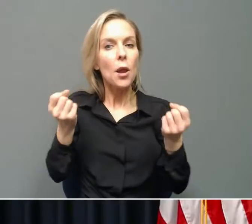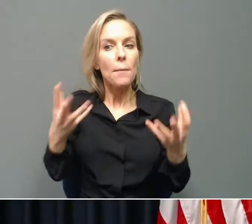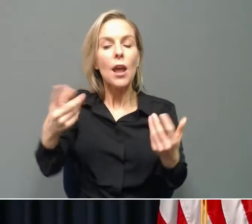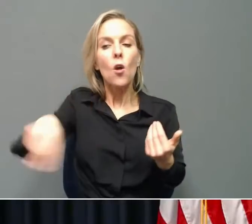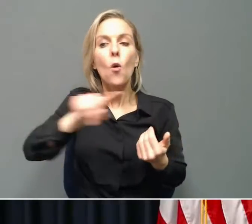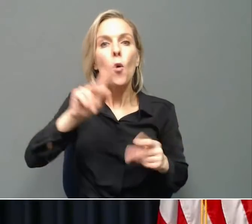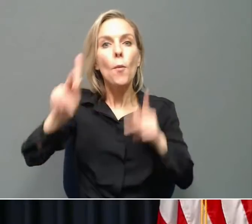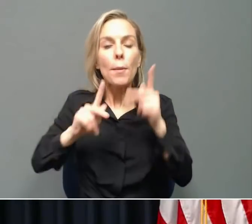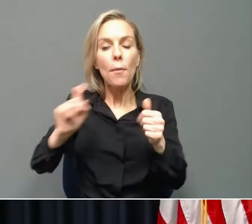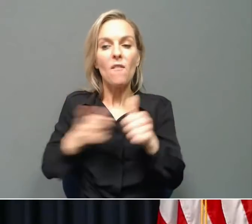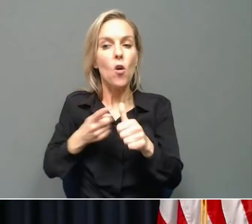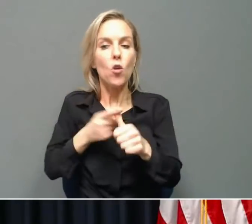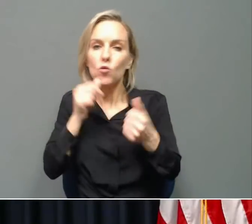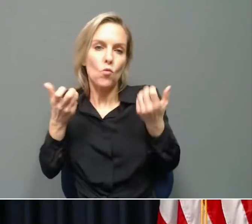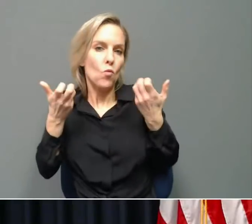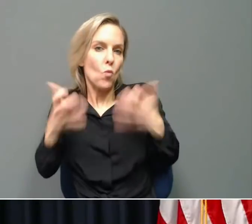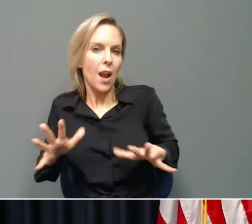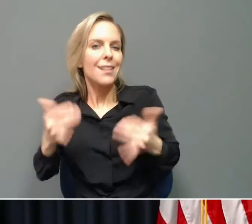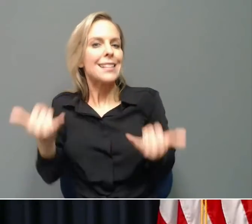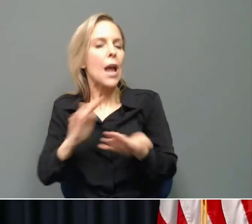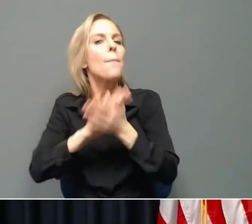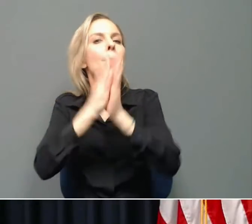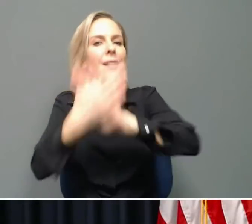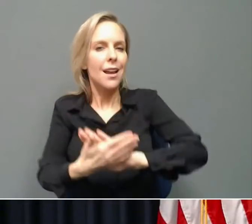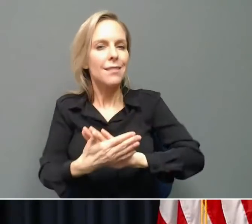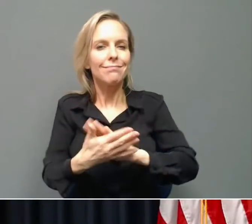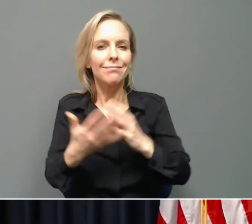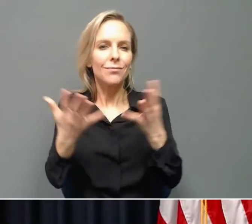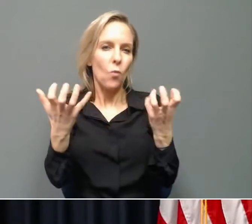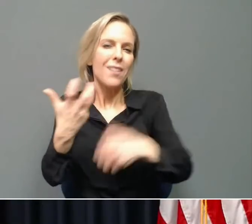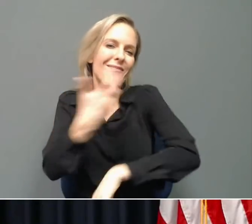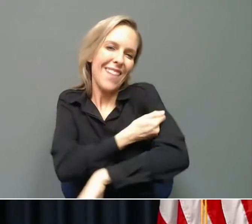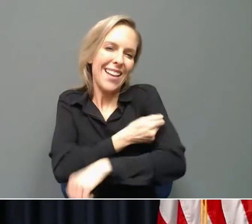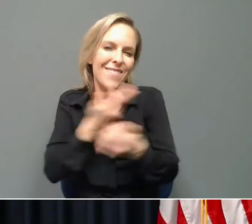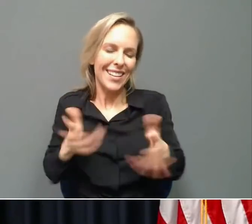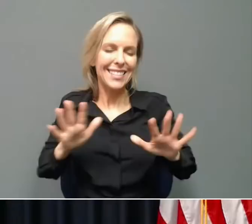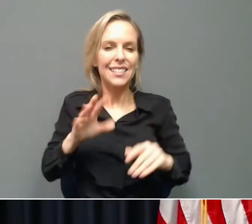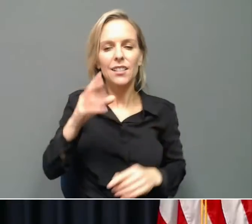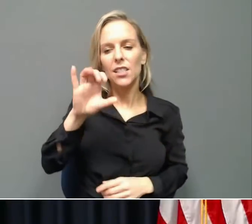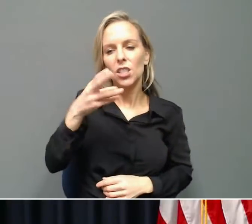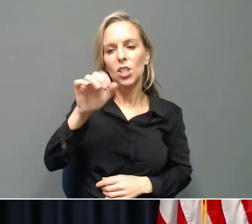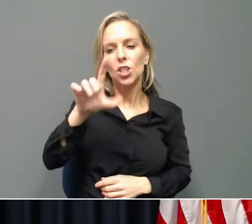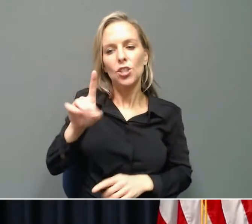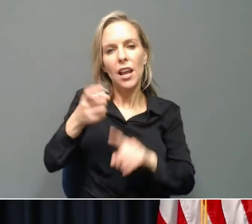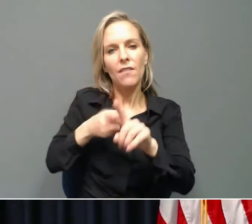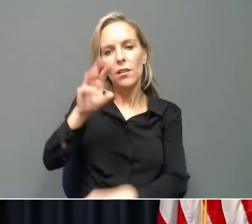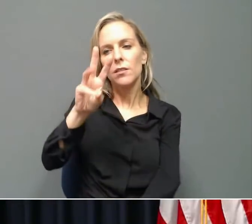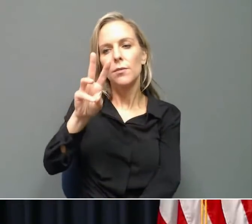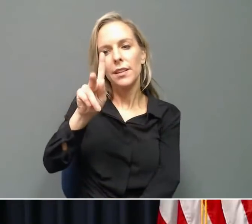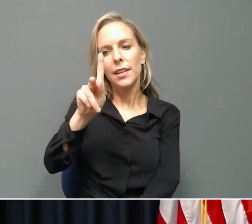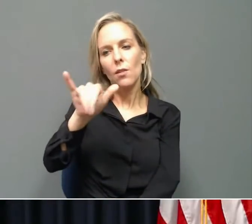said no have since become vaccinated. Chad Hedrick from WKYT.